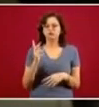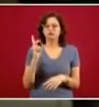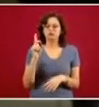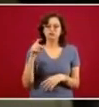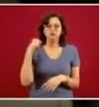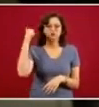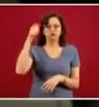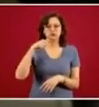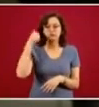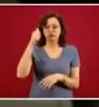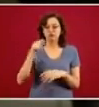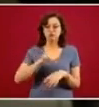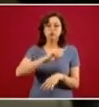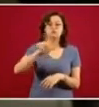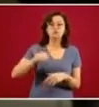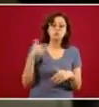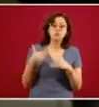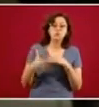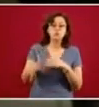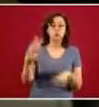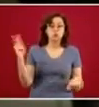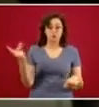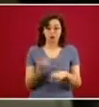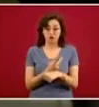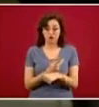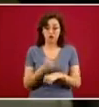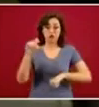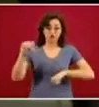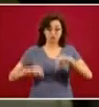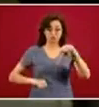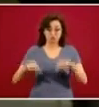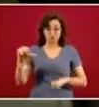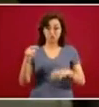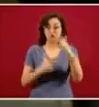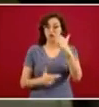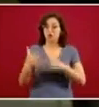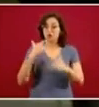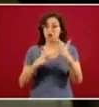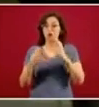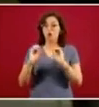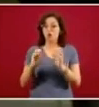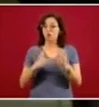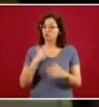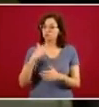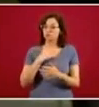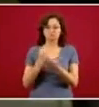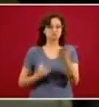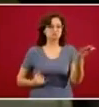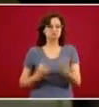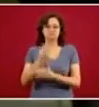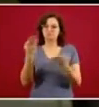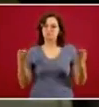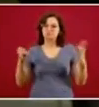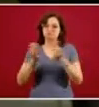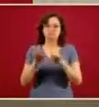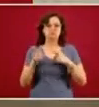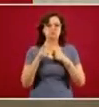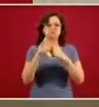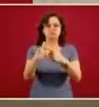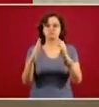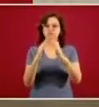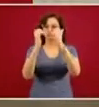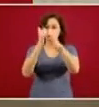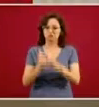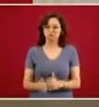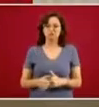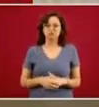uh, to address this pandemic? And third question, after April the 30th, what's going to happen? What's going to